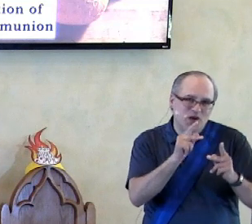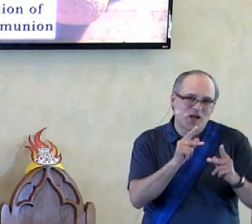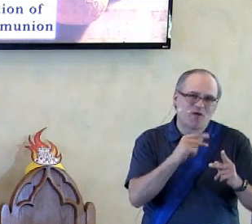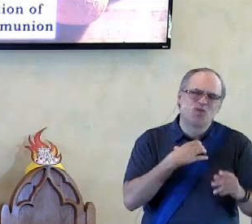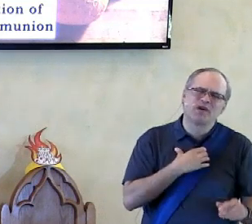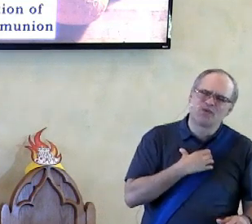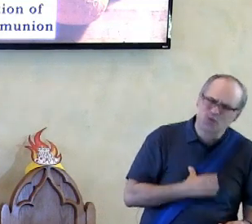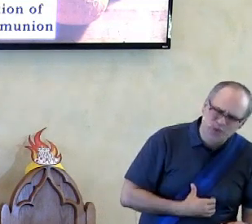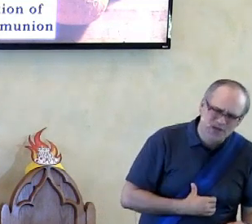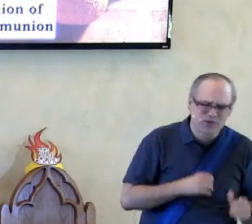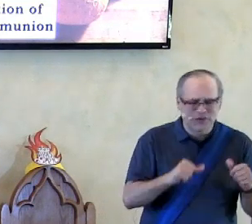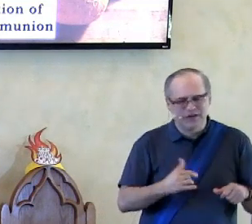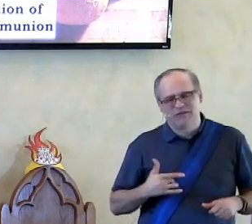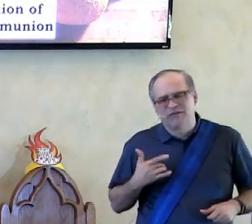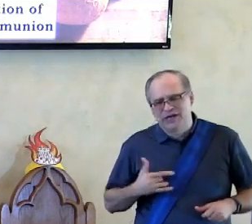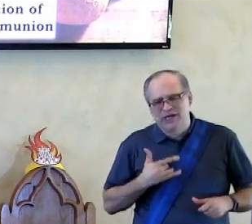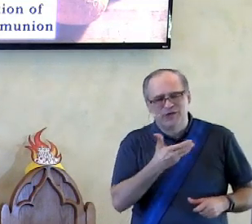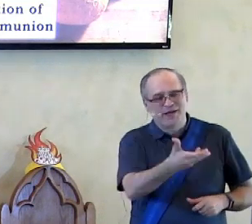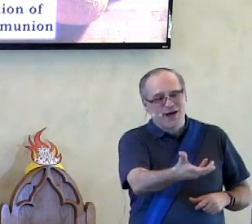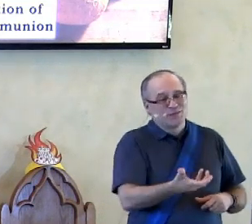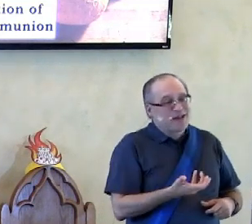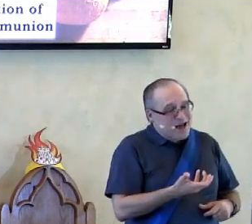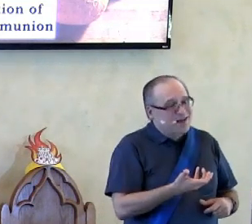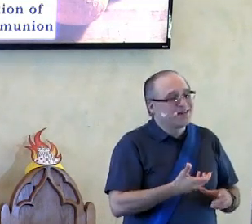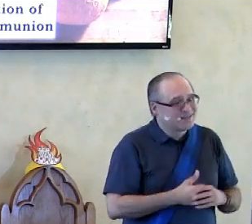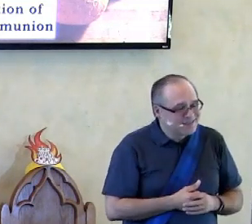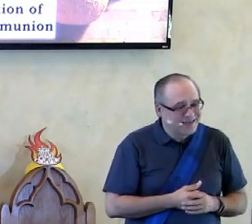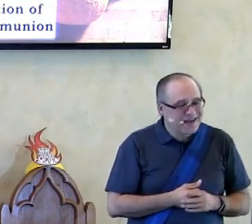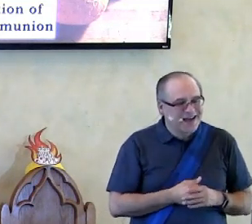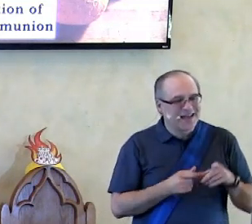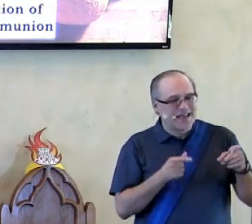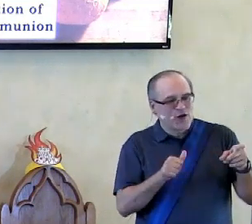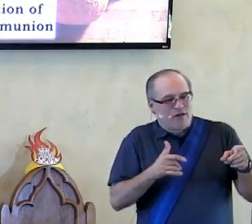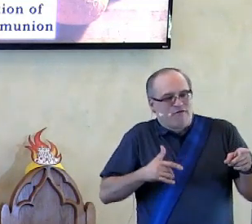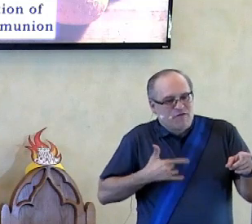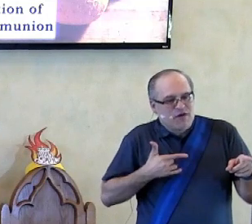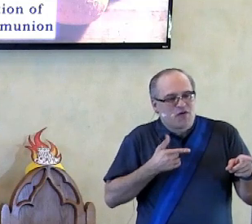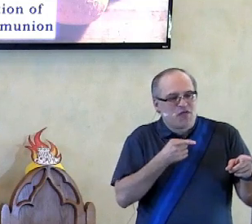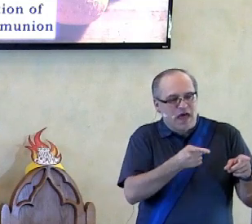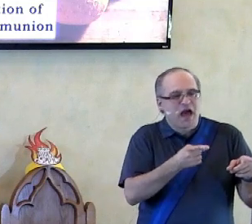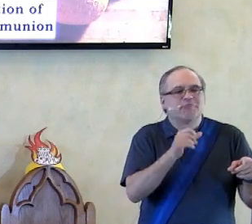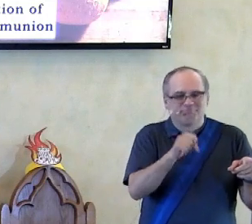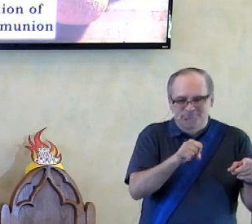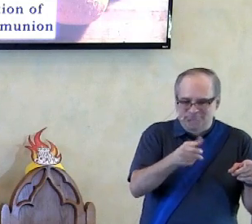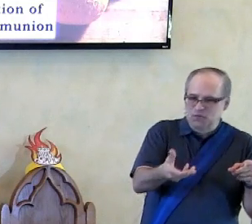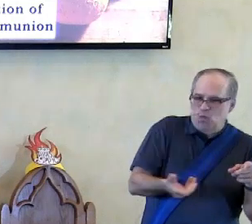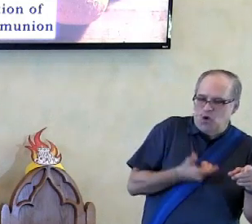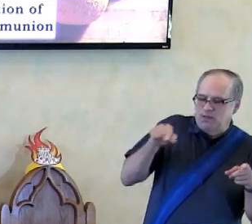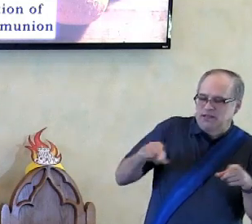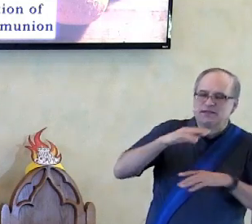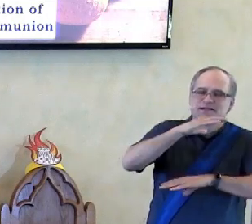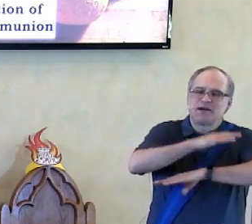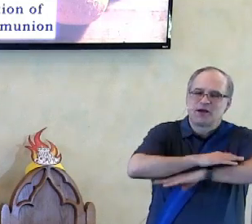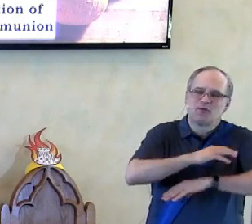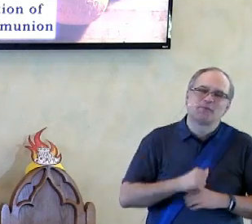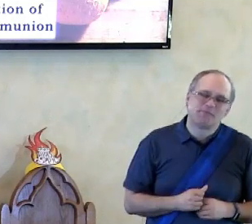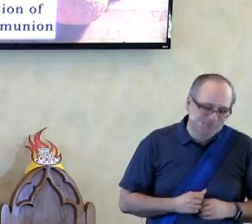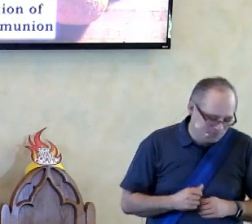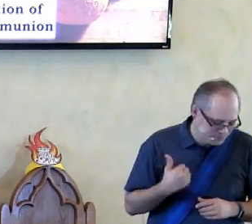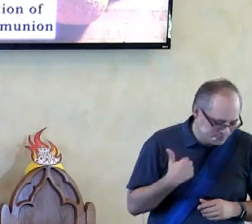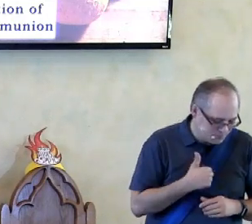the hospitality and would feel that they too are welcome at this table. And so we join